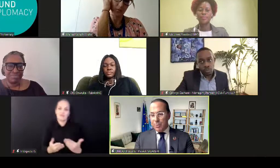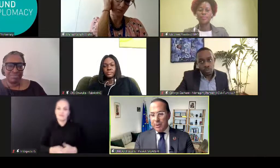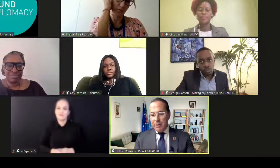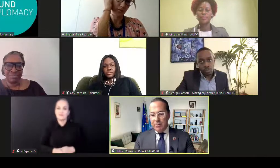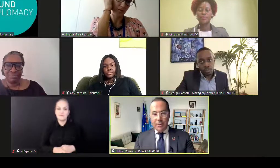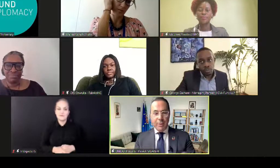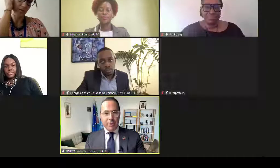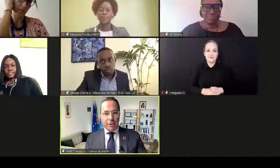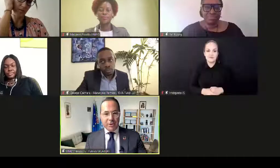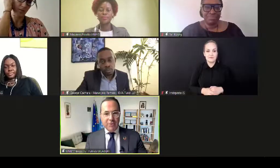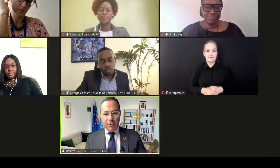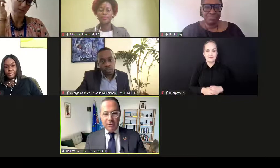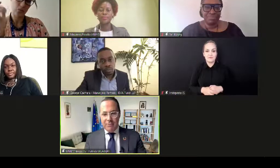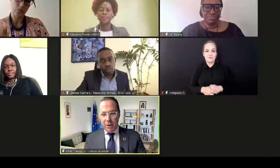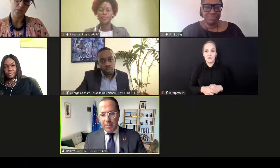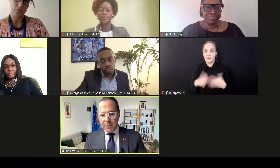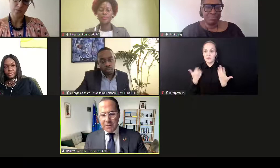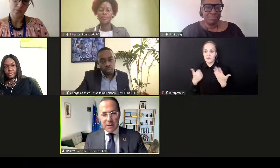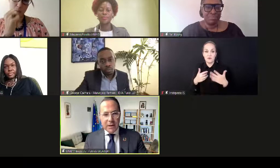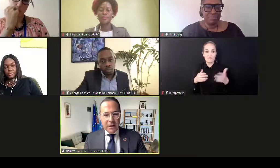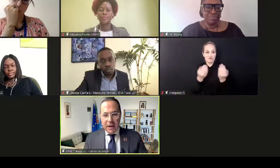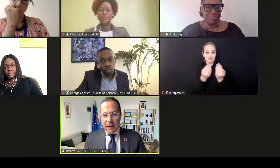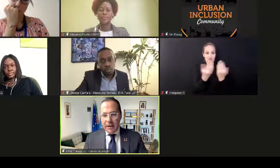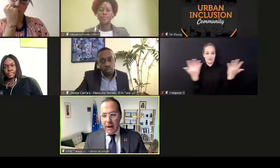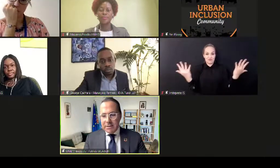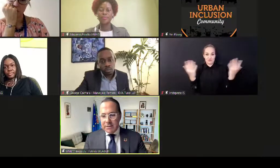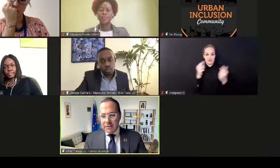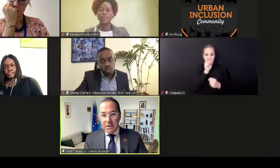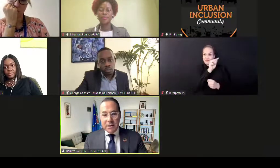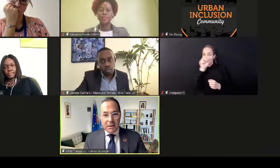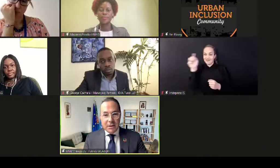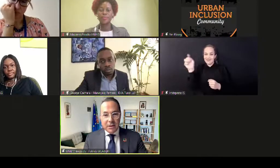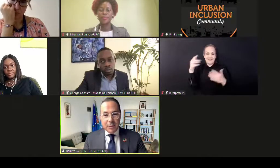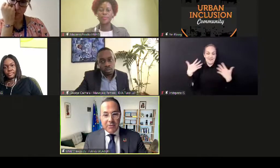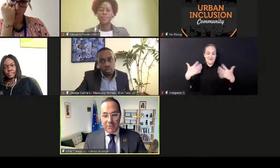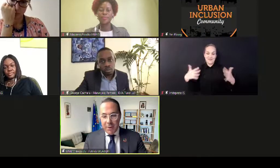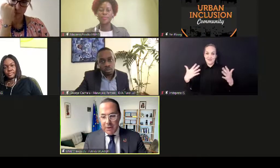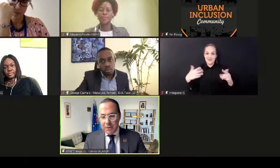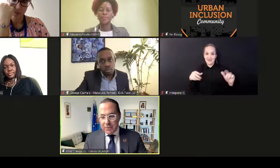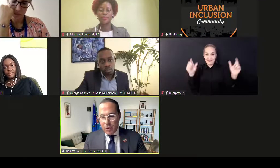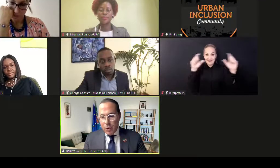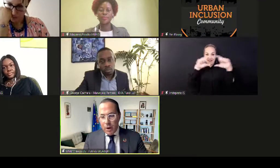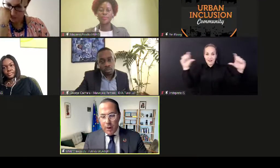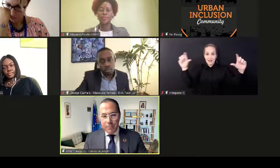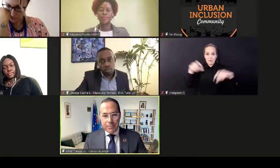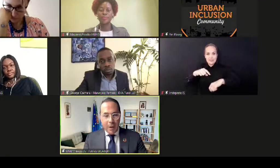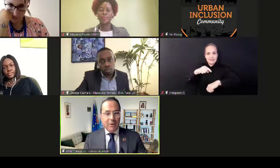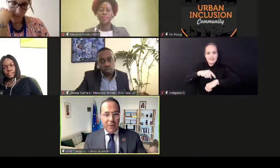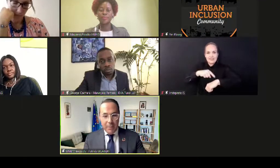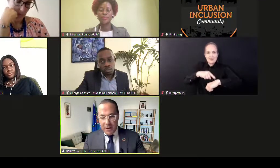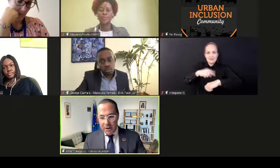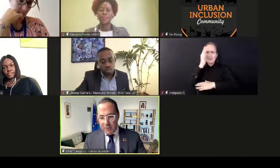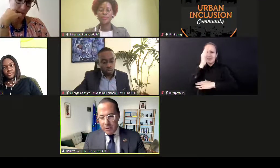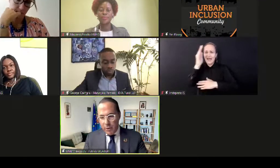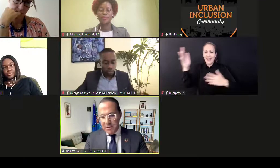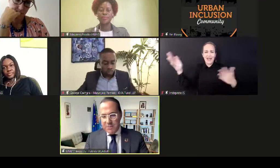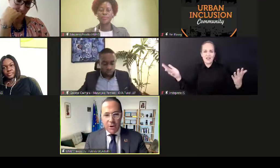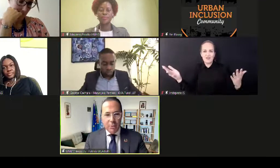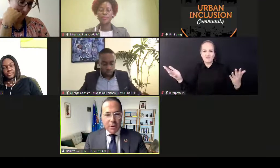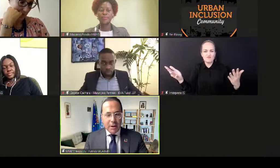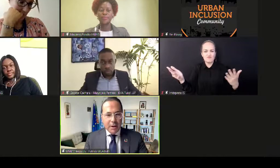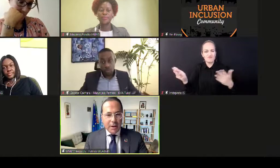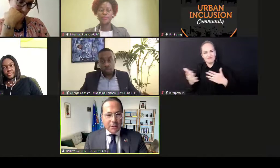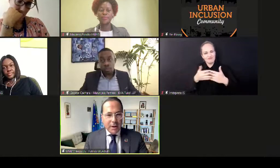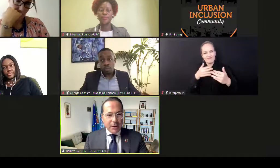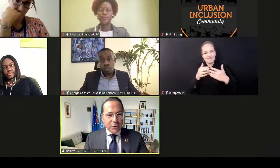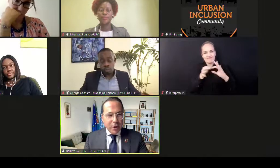topic with a big potential for development. And I see here a big family. So I mean the family of the creative economy.